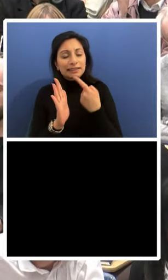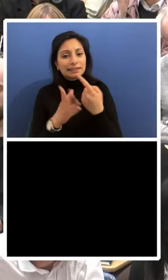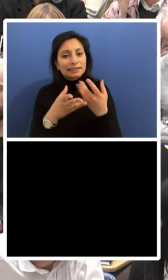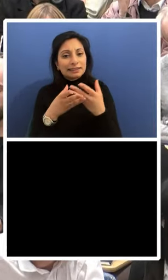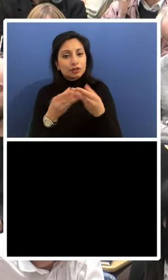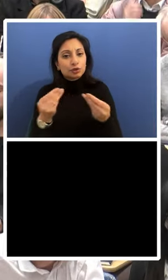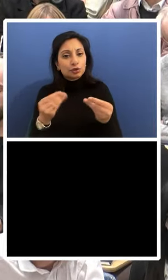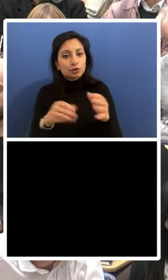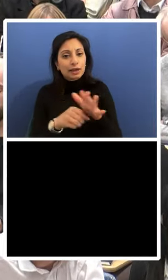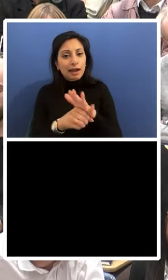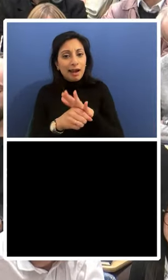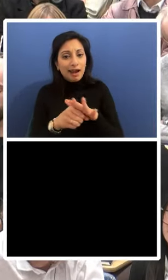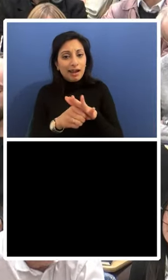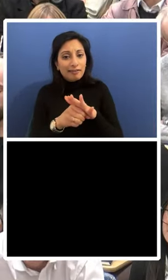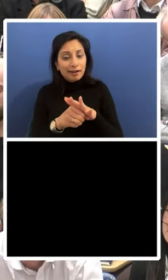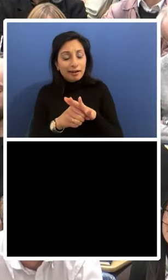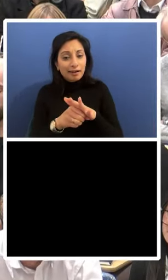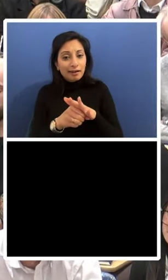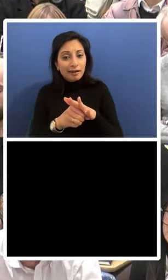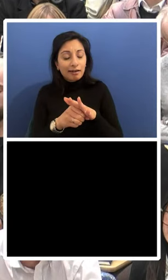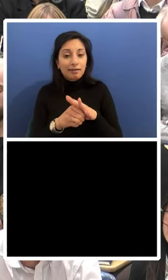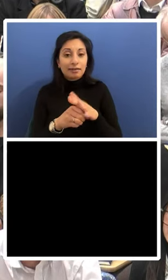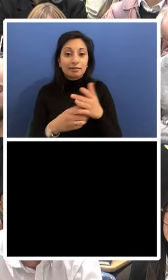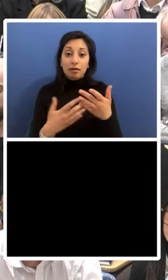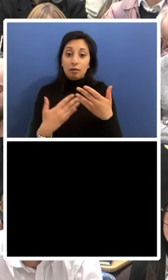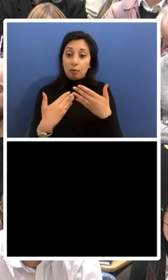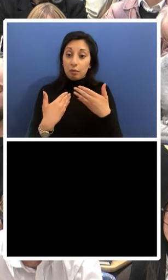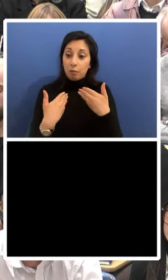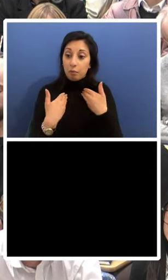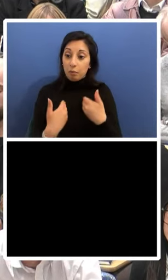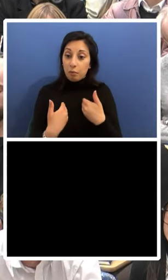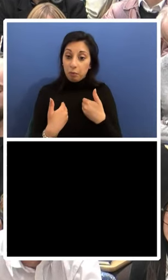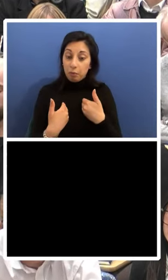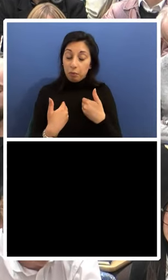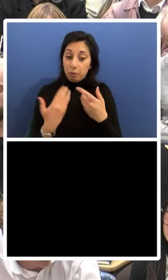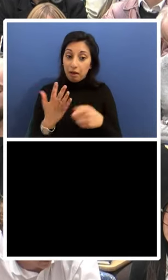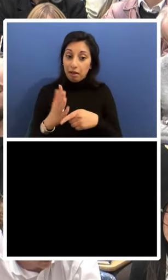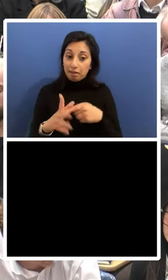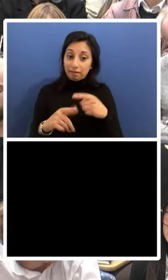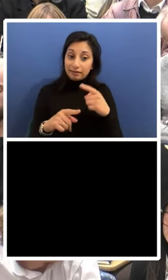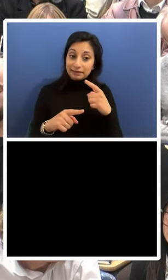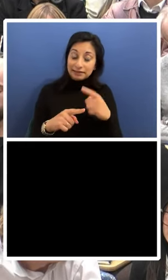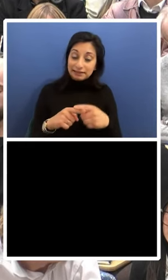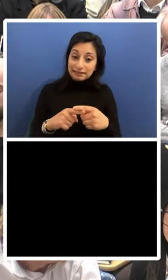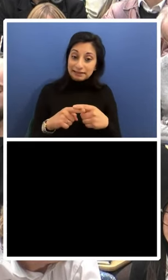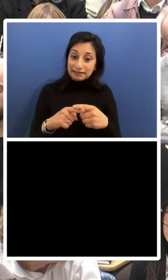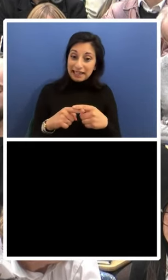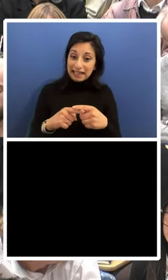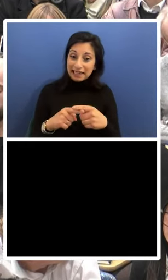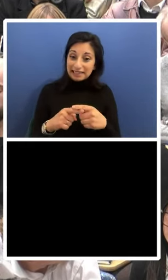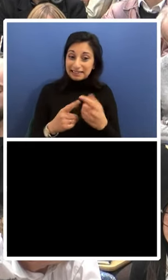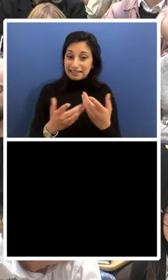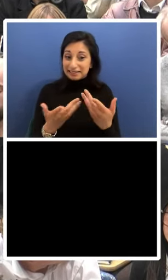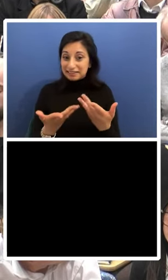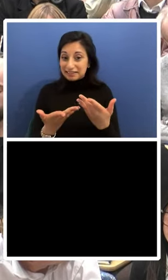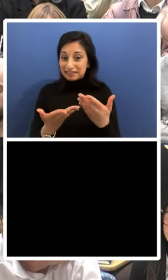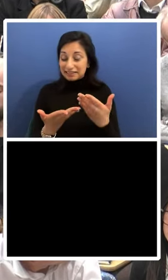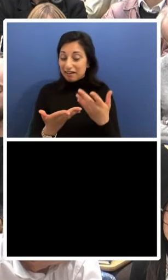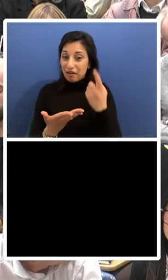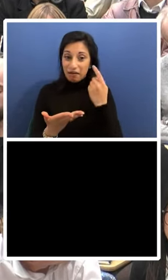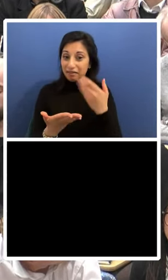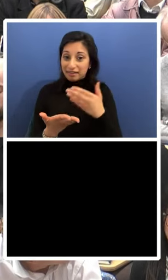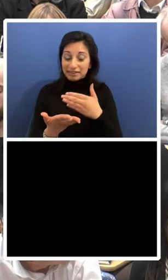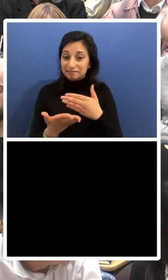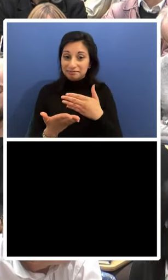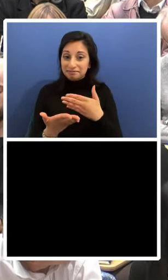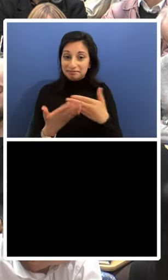wealth inequality taxes never work. That's a bit brutal thing to say. I'm not an economist by any stretch of the imagination,